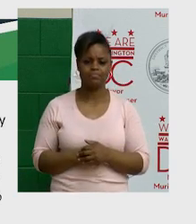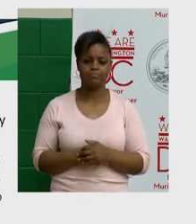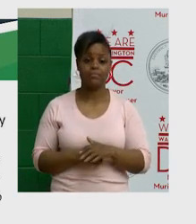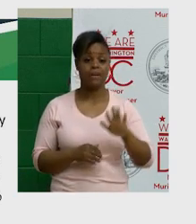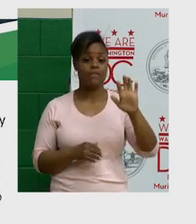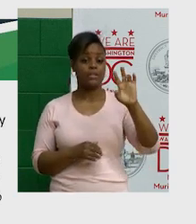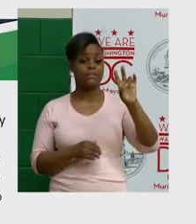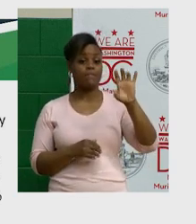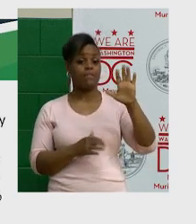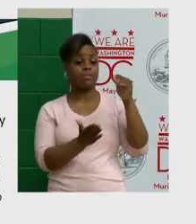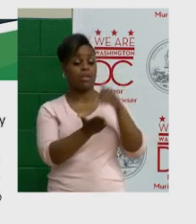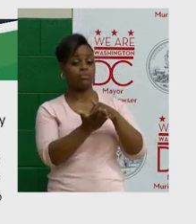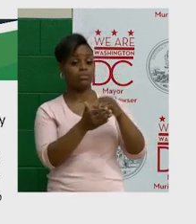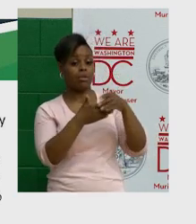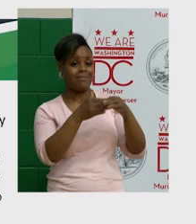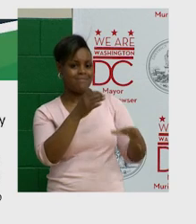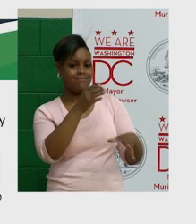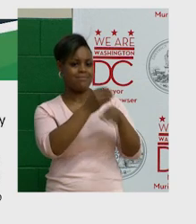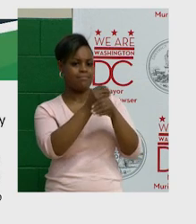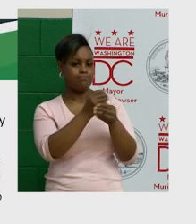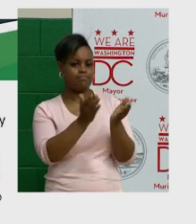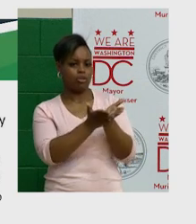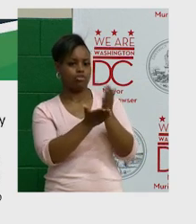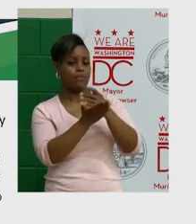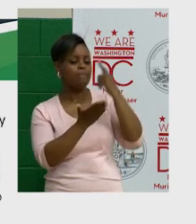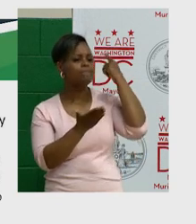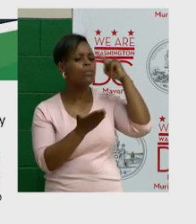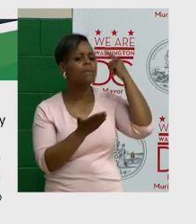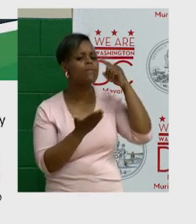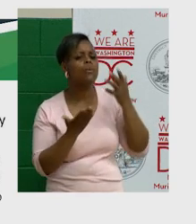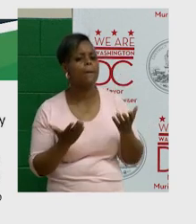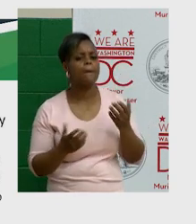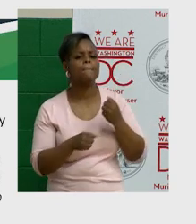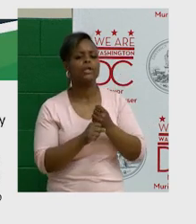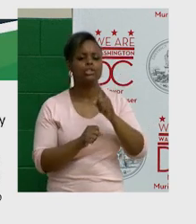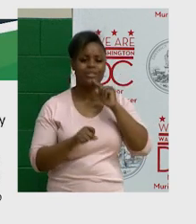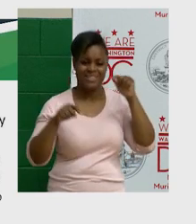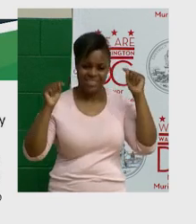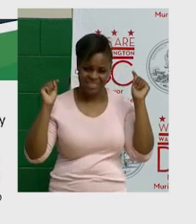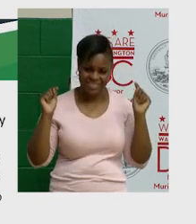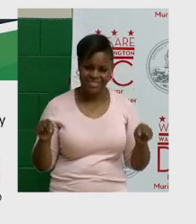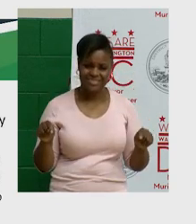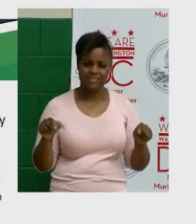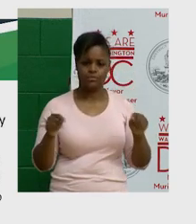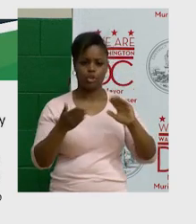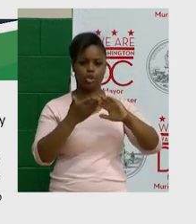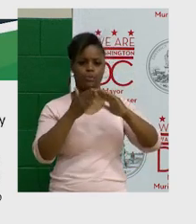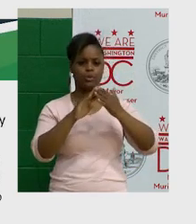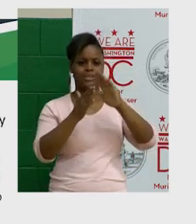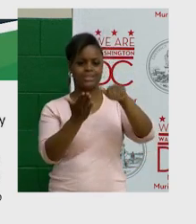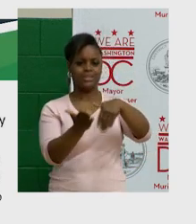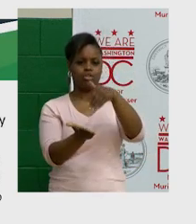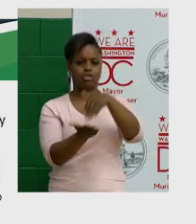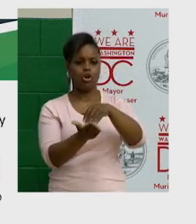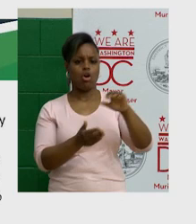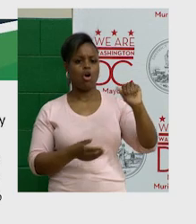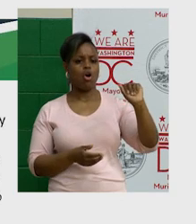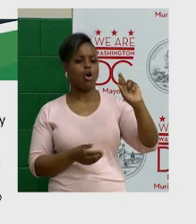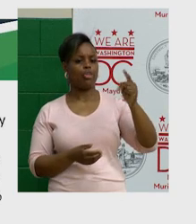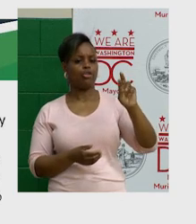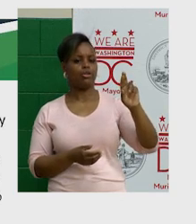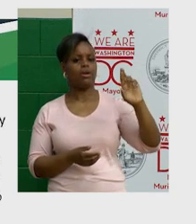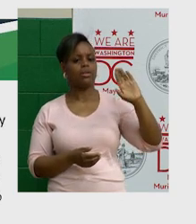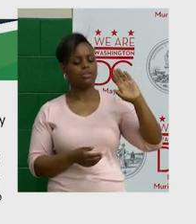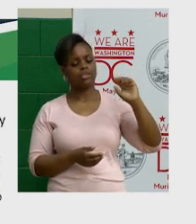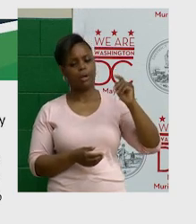$575,000 to the budget in FY19 to make this very community center, the Arthur Capper Center, open to the